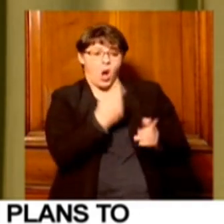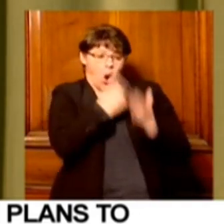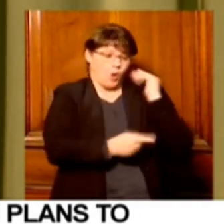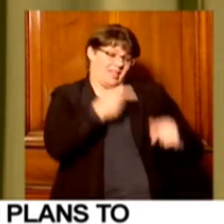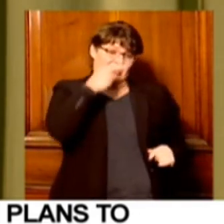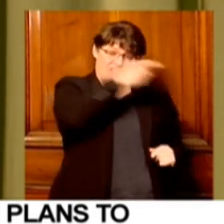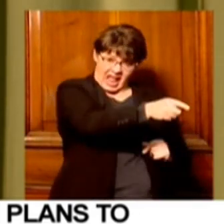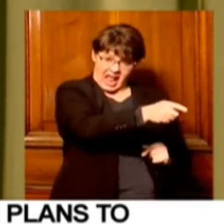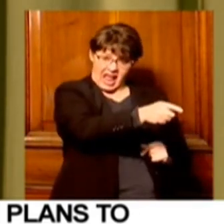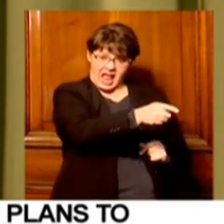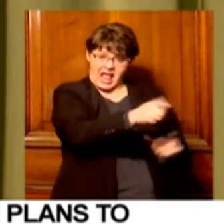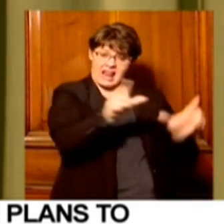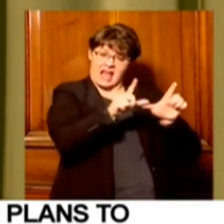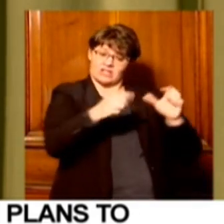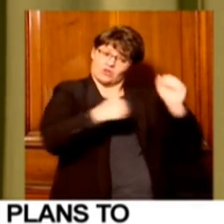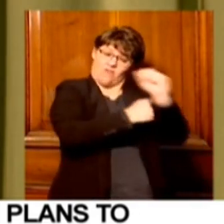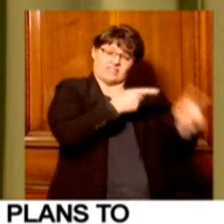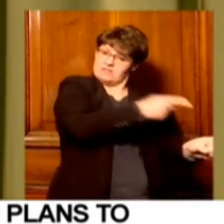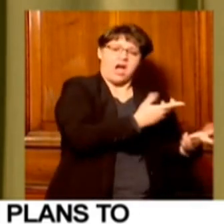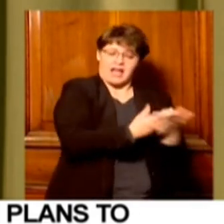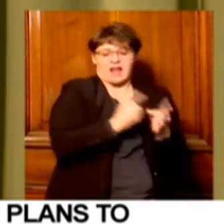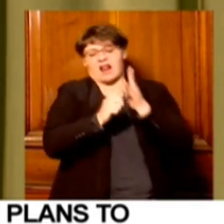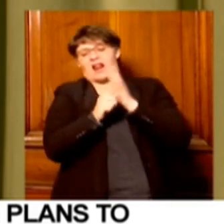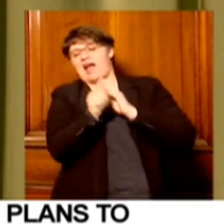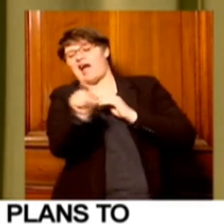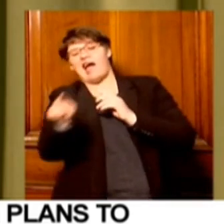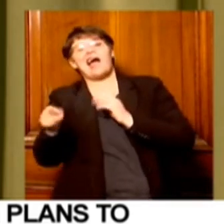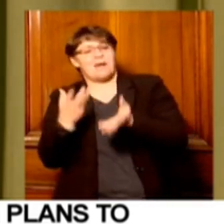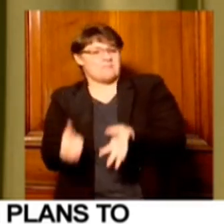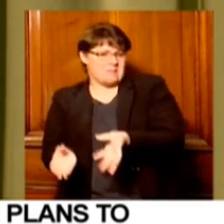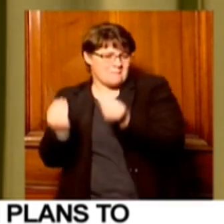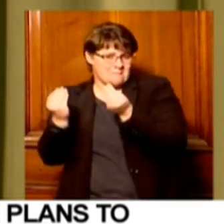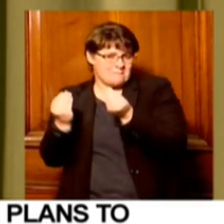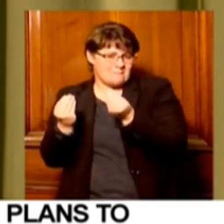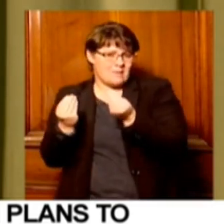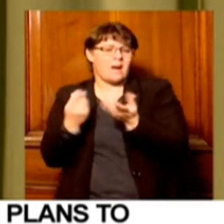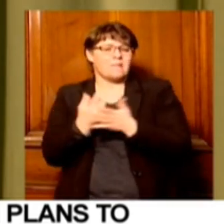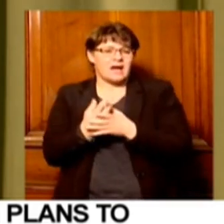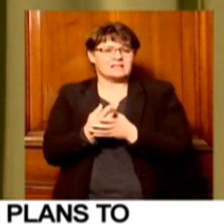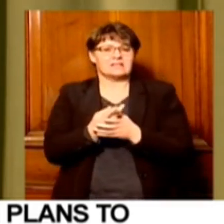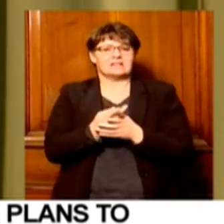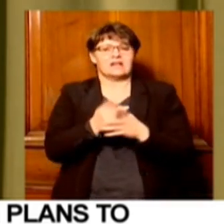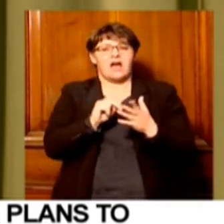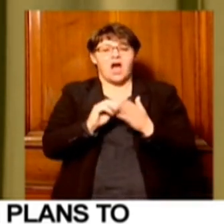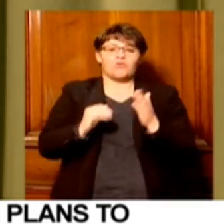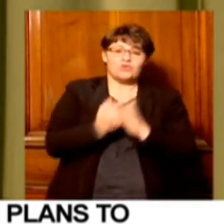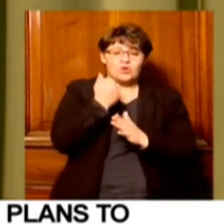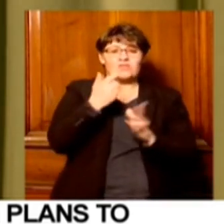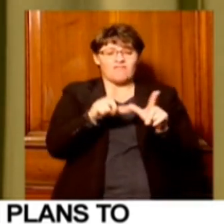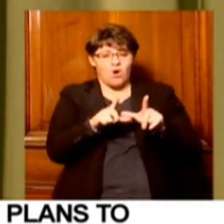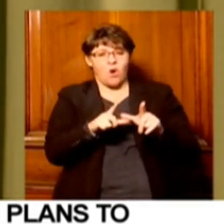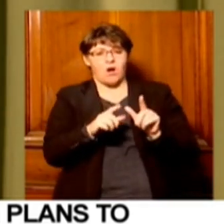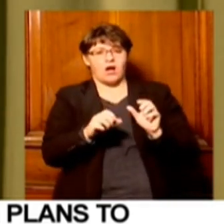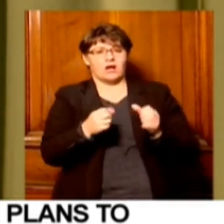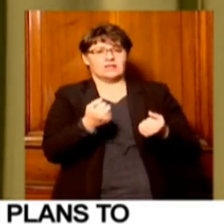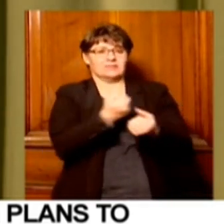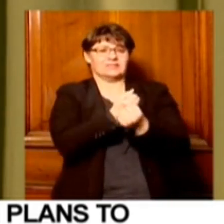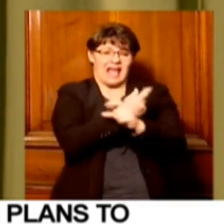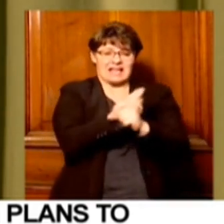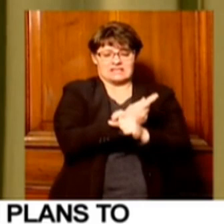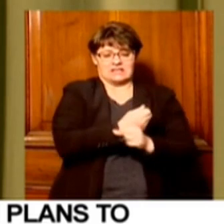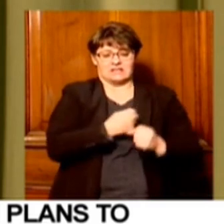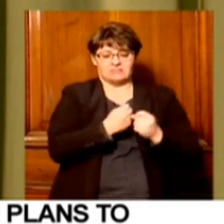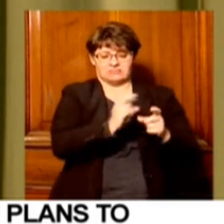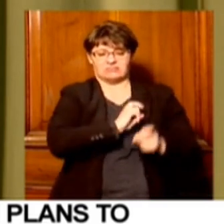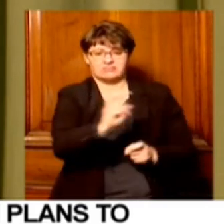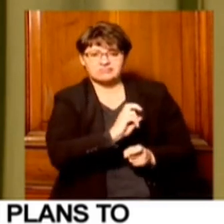driver's license card, which you want its renewal, this has been a bit of a challenge. And